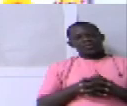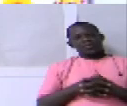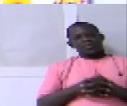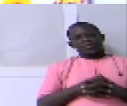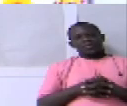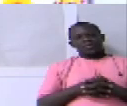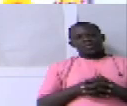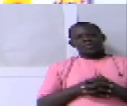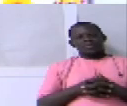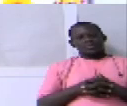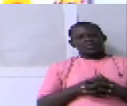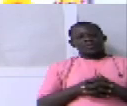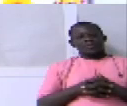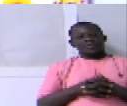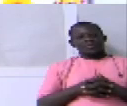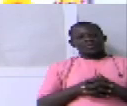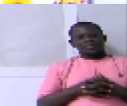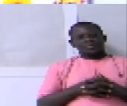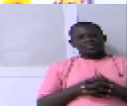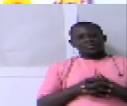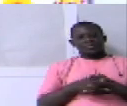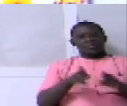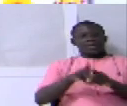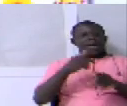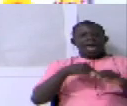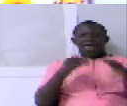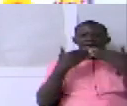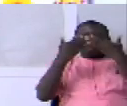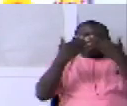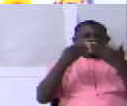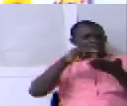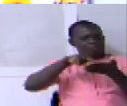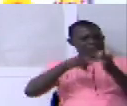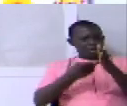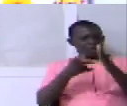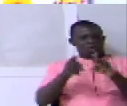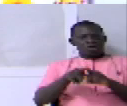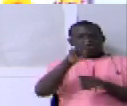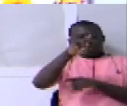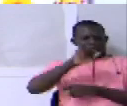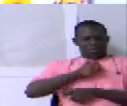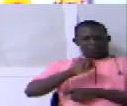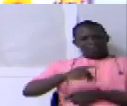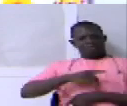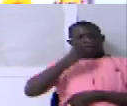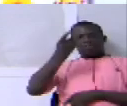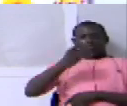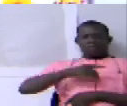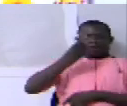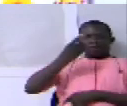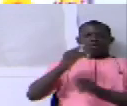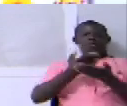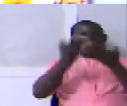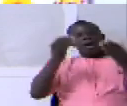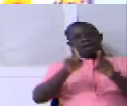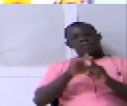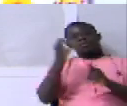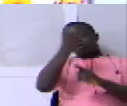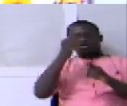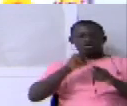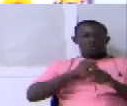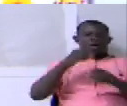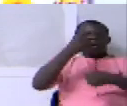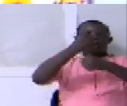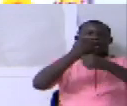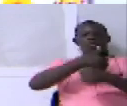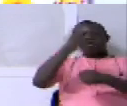ngoleti mbemenke letela wala be warala And I told him then, it seems as if you are boasting of sending officers home. amonta sila woto nganyina